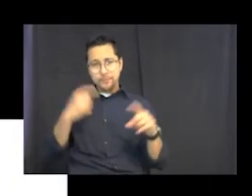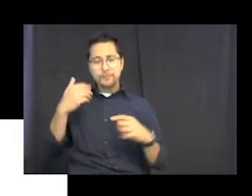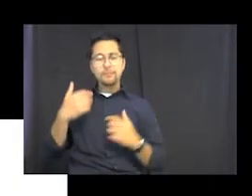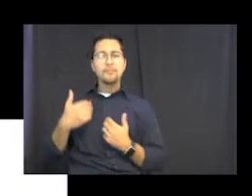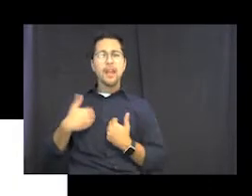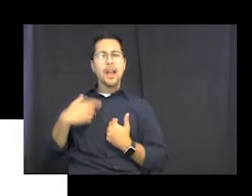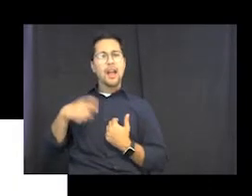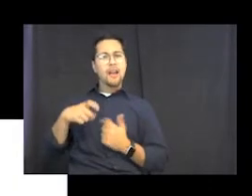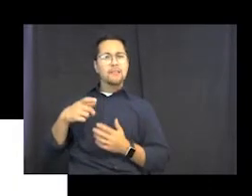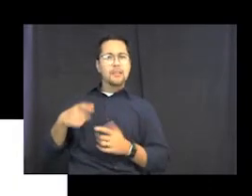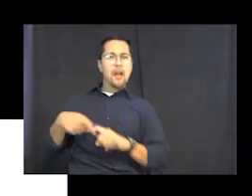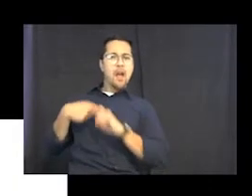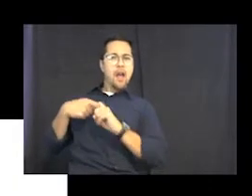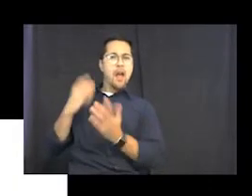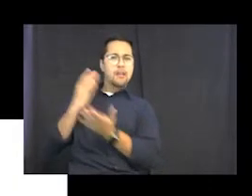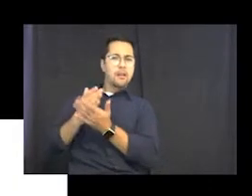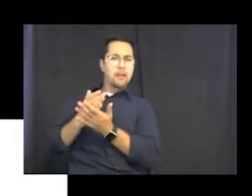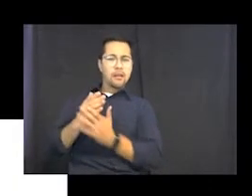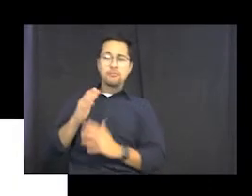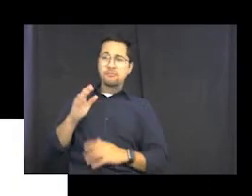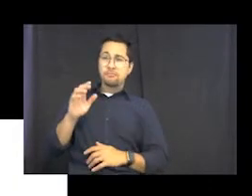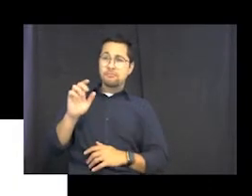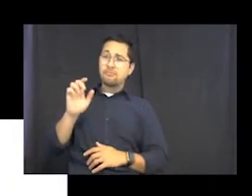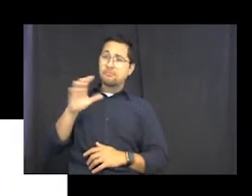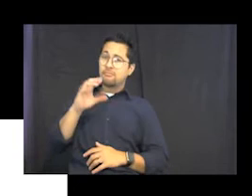to stop to